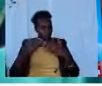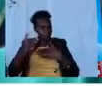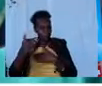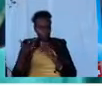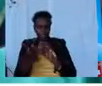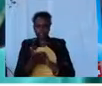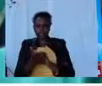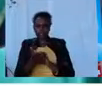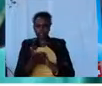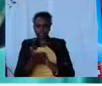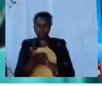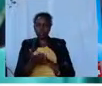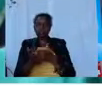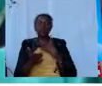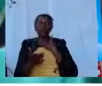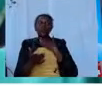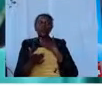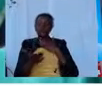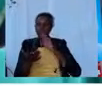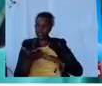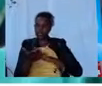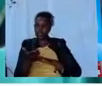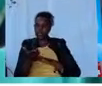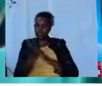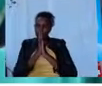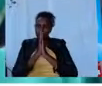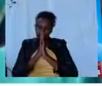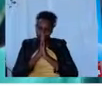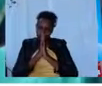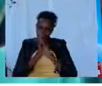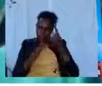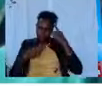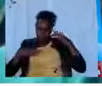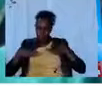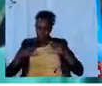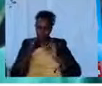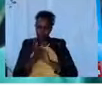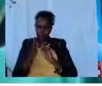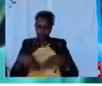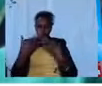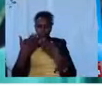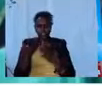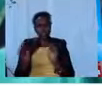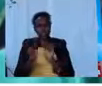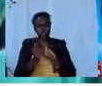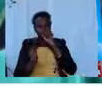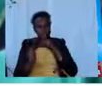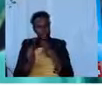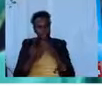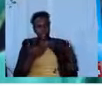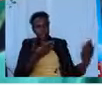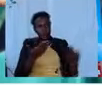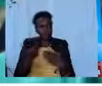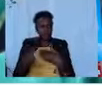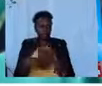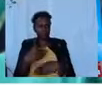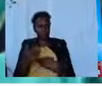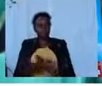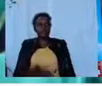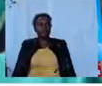go to the word, we want to pray for them that want to give their tithe and offering. We welcome Brother